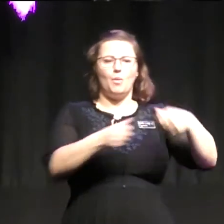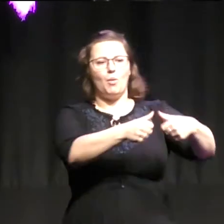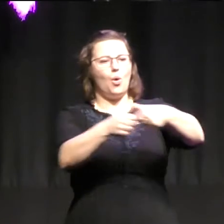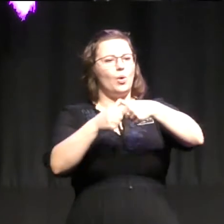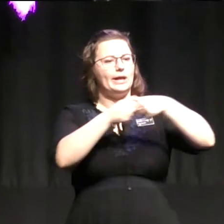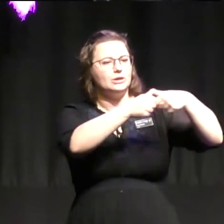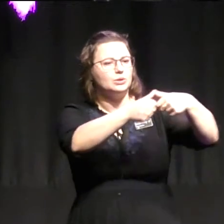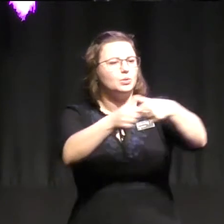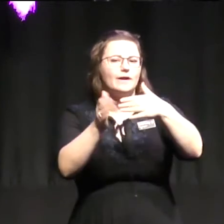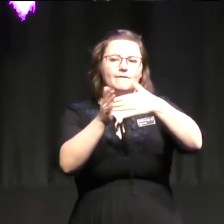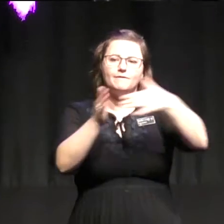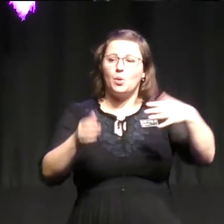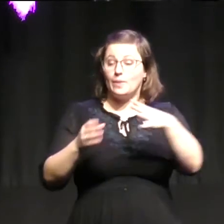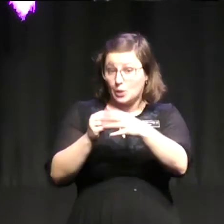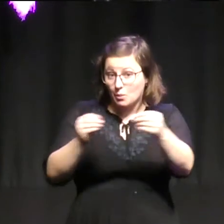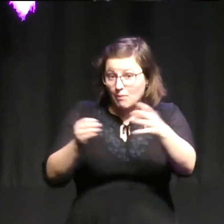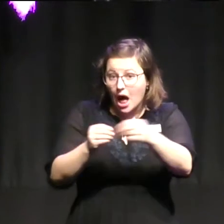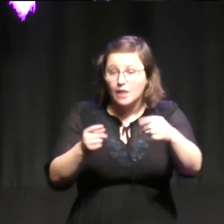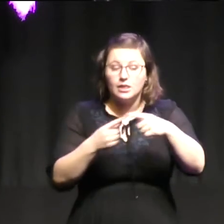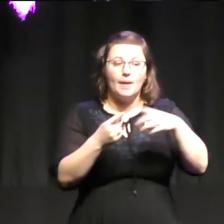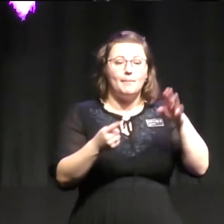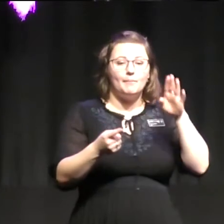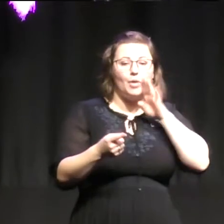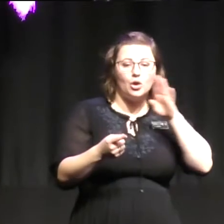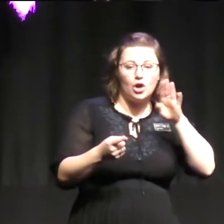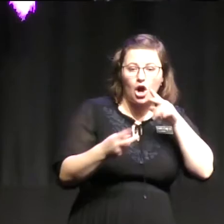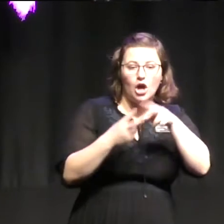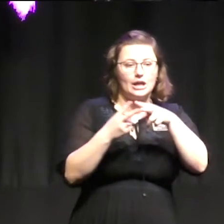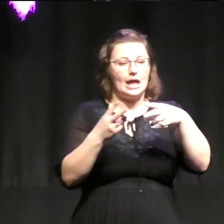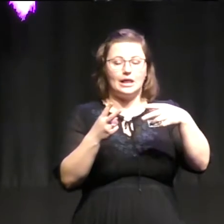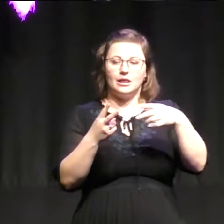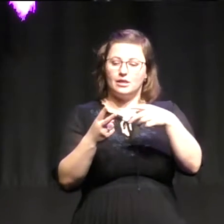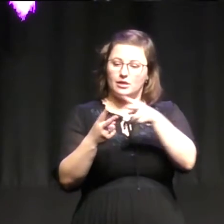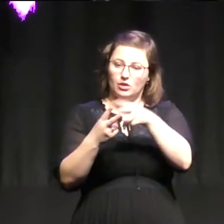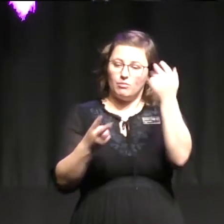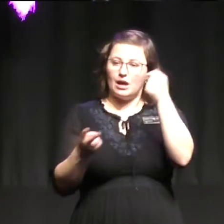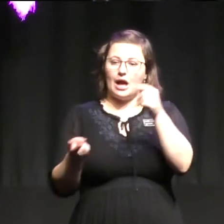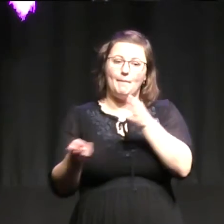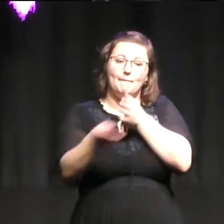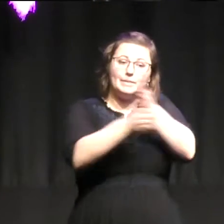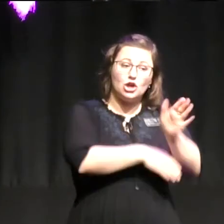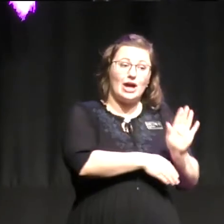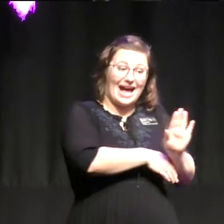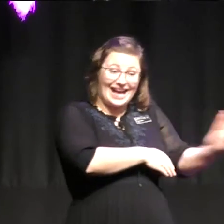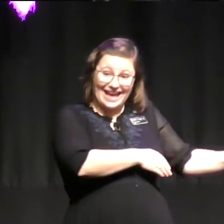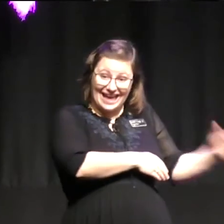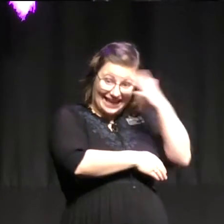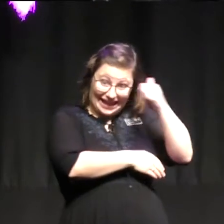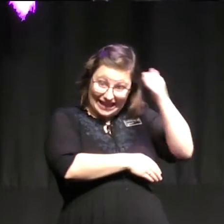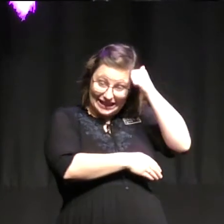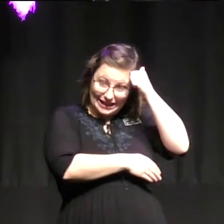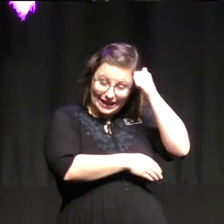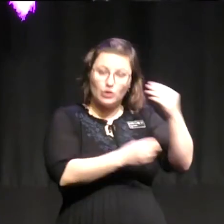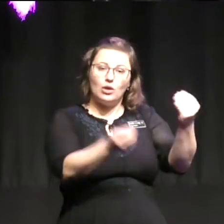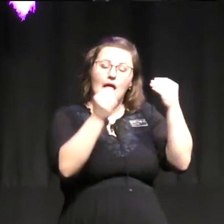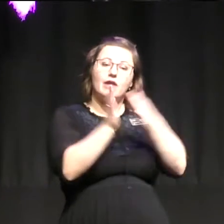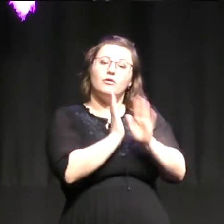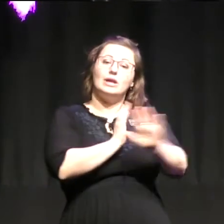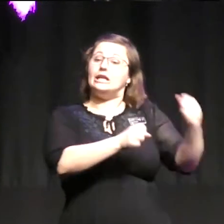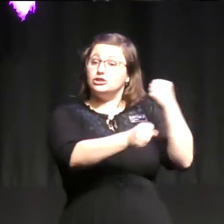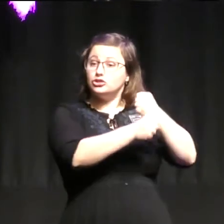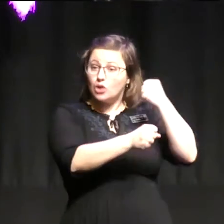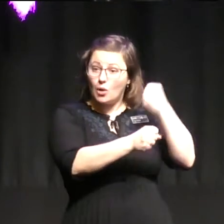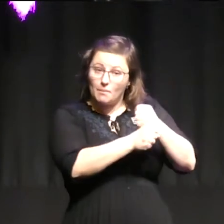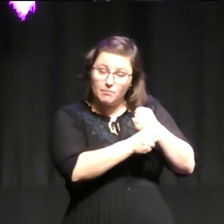from Romania and Bulgaria and so on to come and visit you and learn from your work